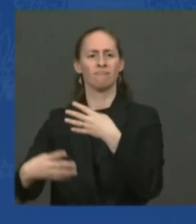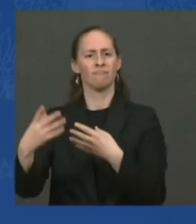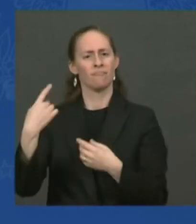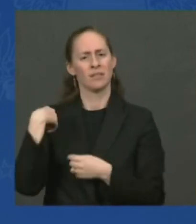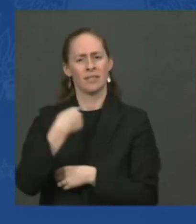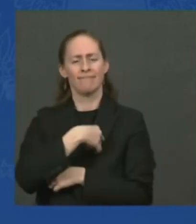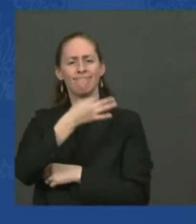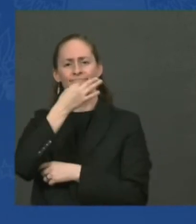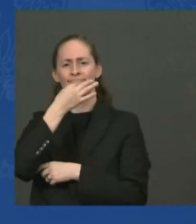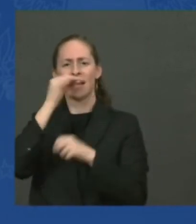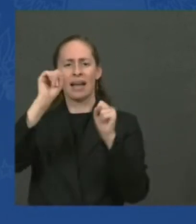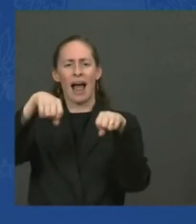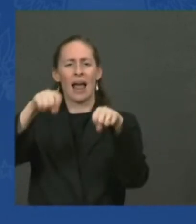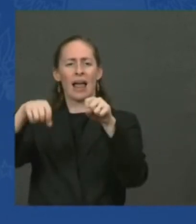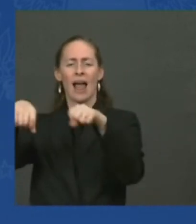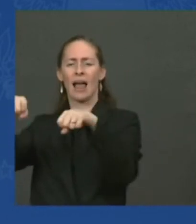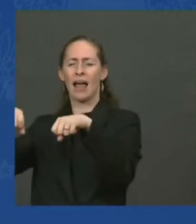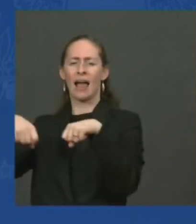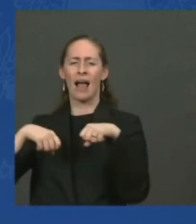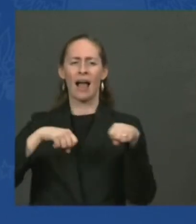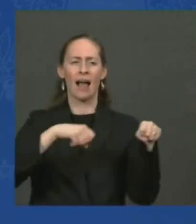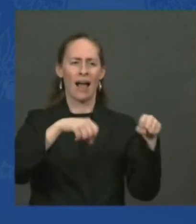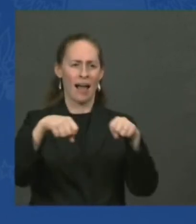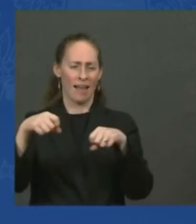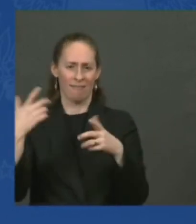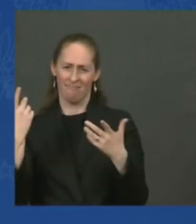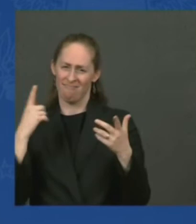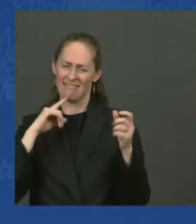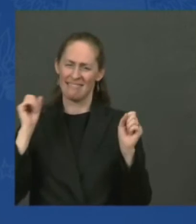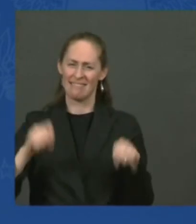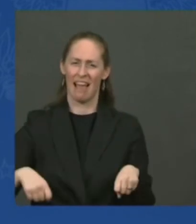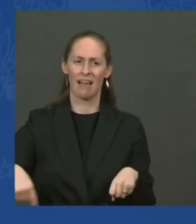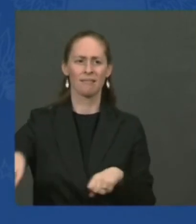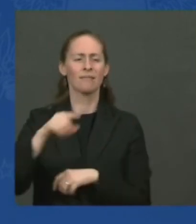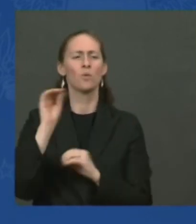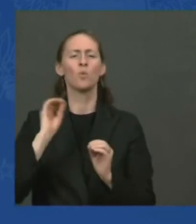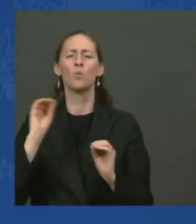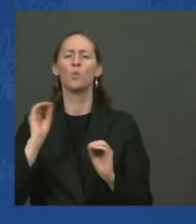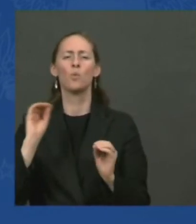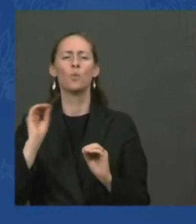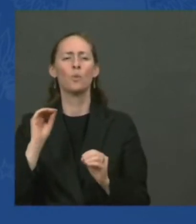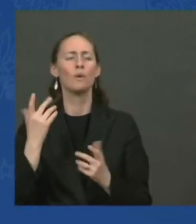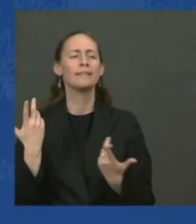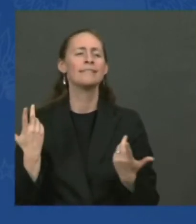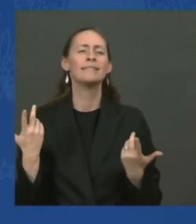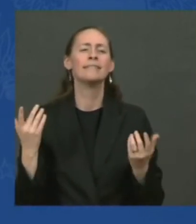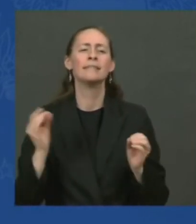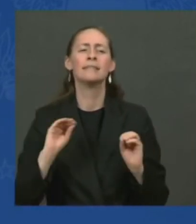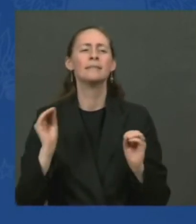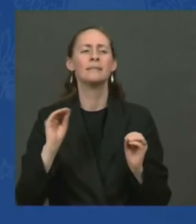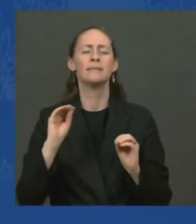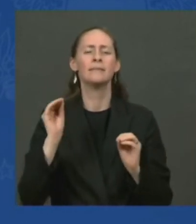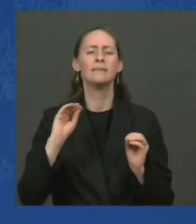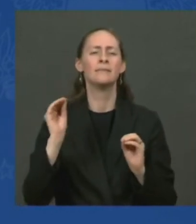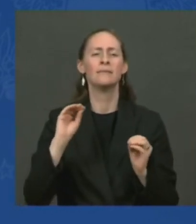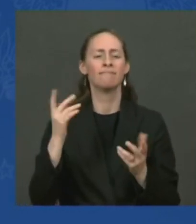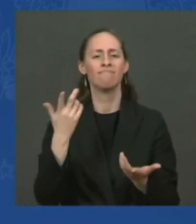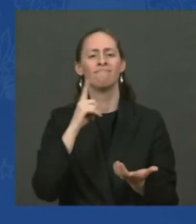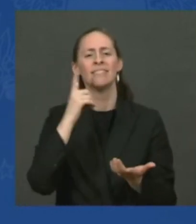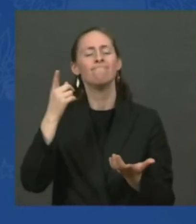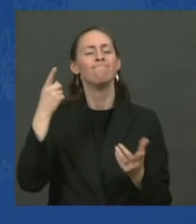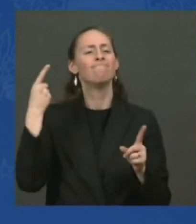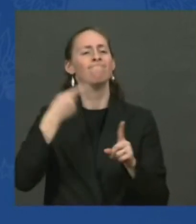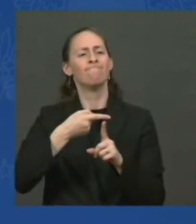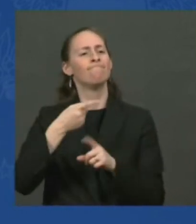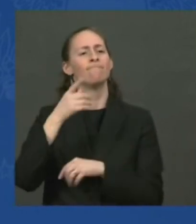there is no limit to what our nation can do. And there is no one thing that I know more than this. It's never,